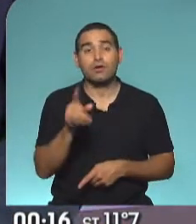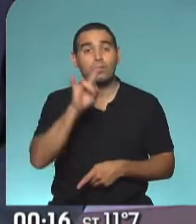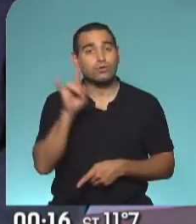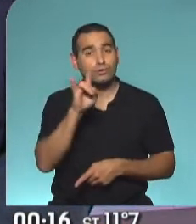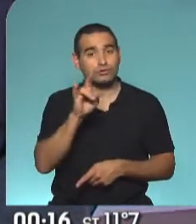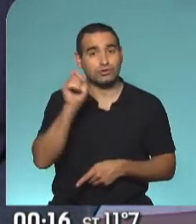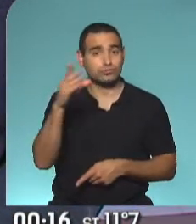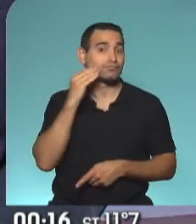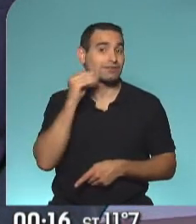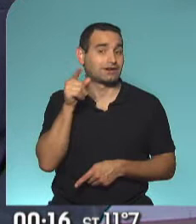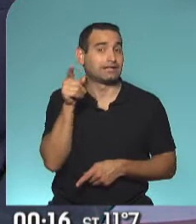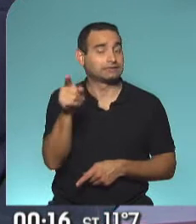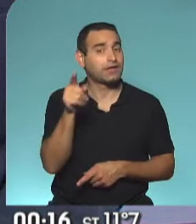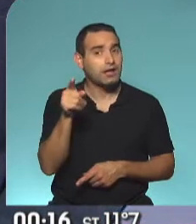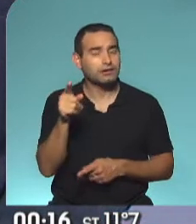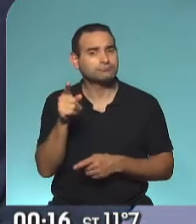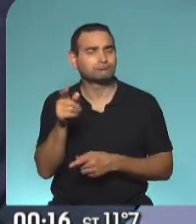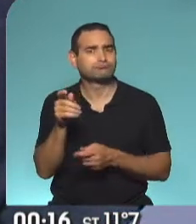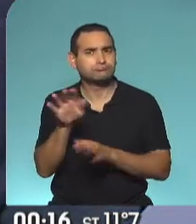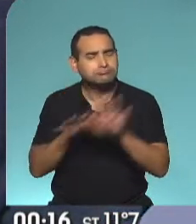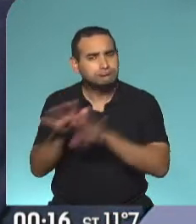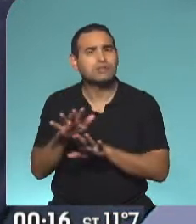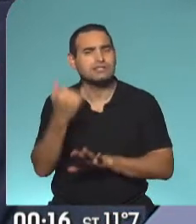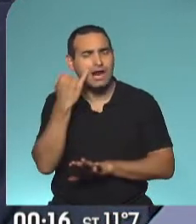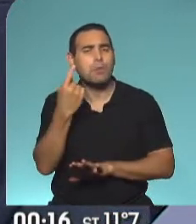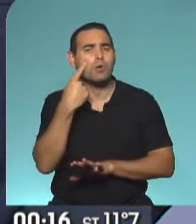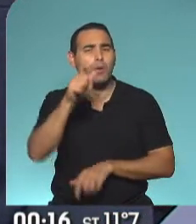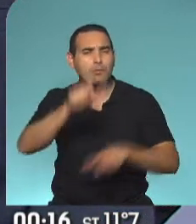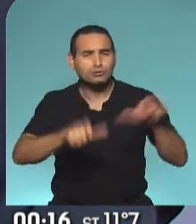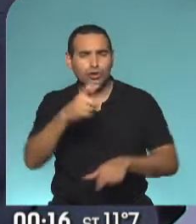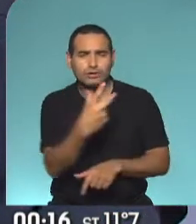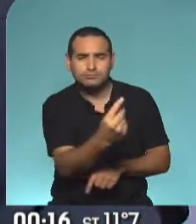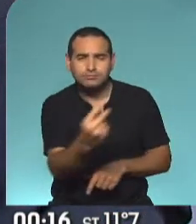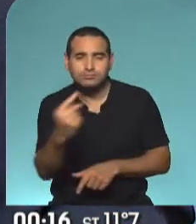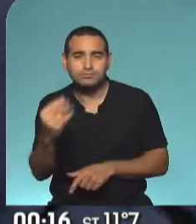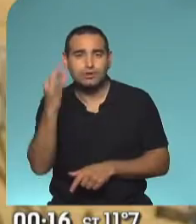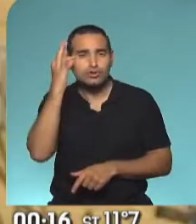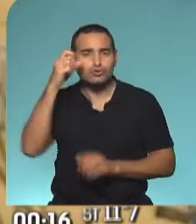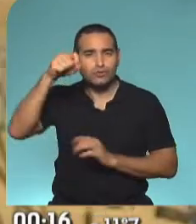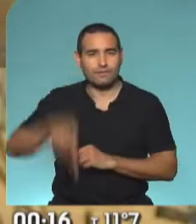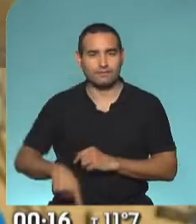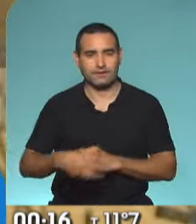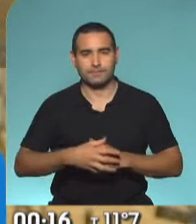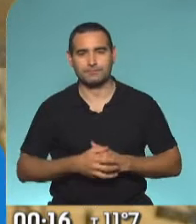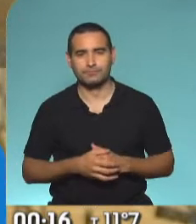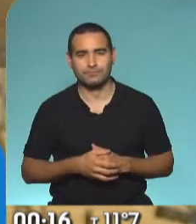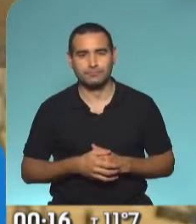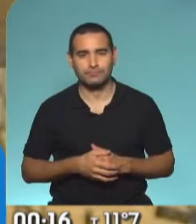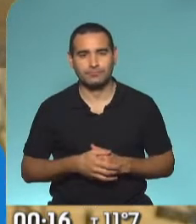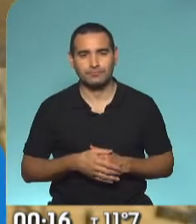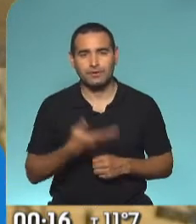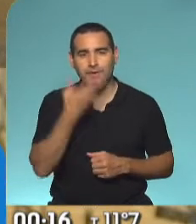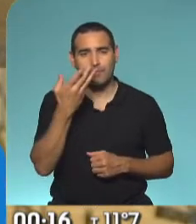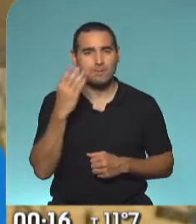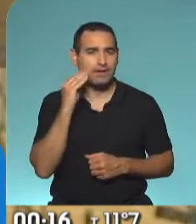Universidad Británica de Oxford comenzó a ser probada ya en seres humanos en Sudáfrica. We started in April and we've